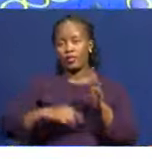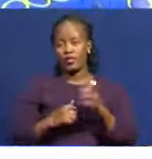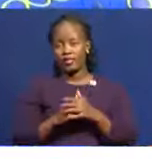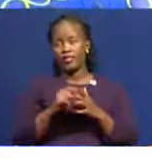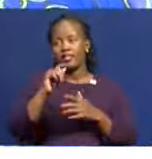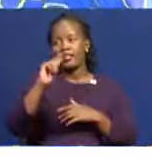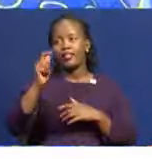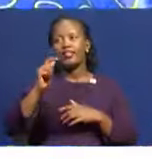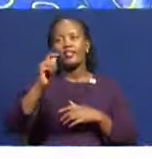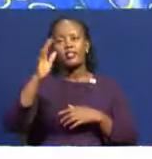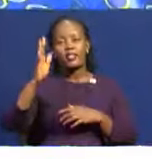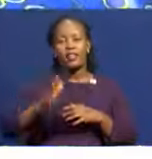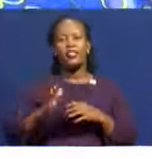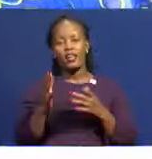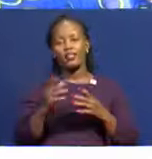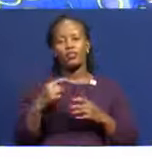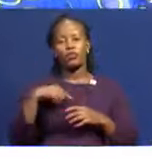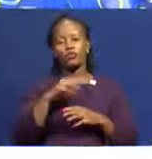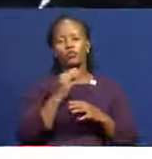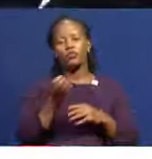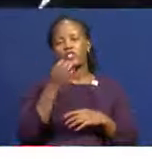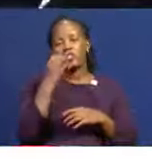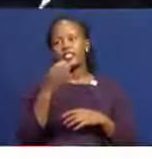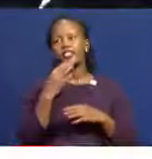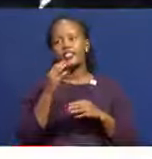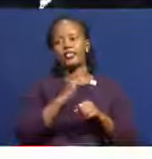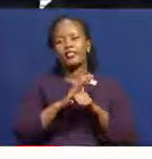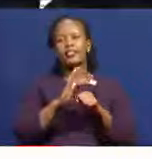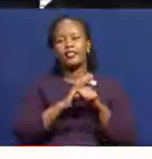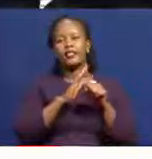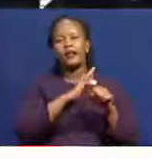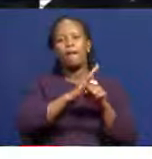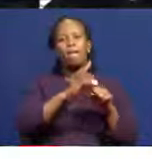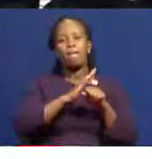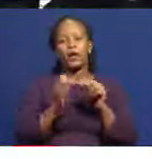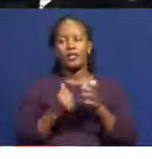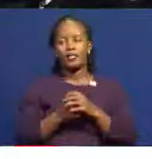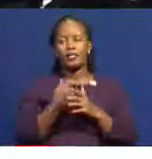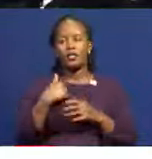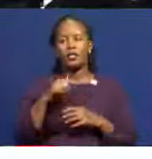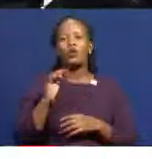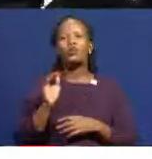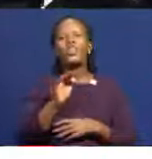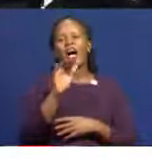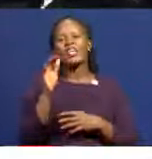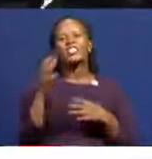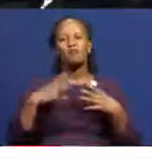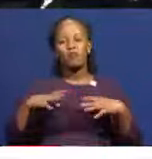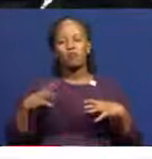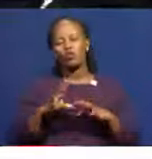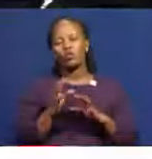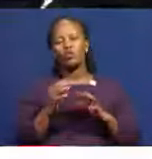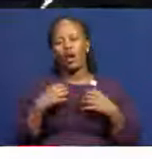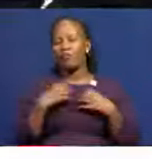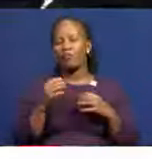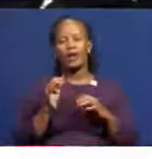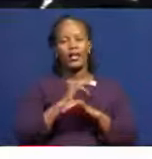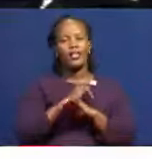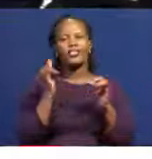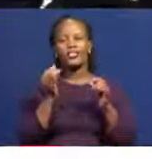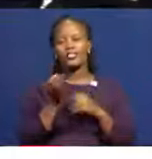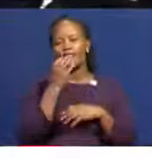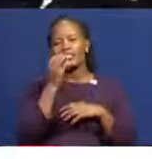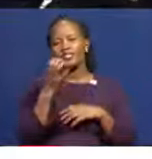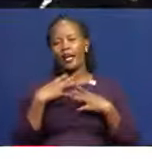Kenya tutajifunga na tutakula mboga. Tunahimiza watu wengi waweze kula hiyo plant-based diet kwa sababu ni